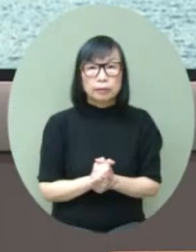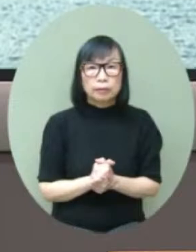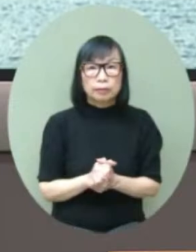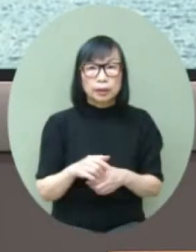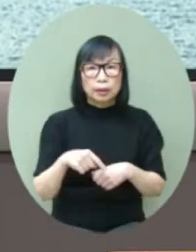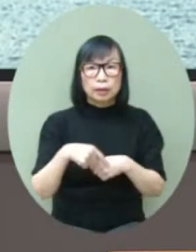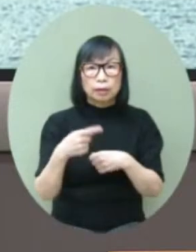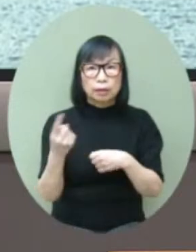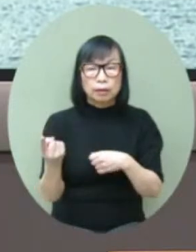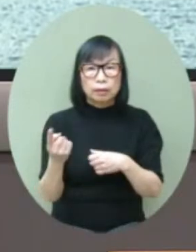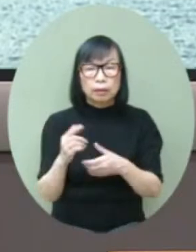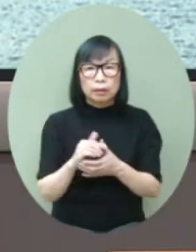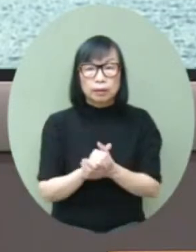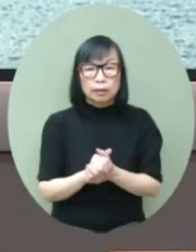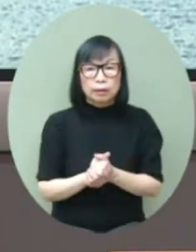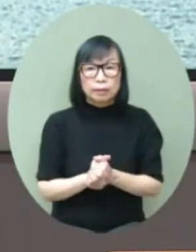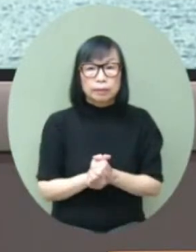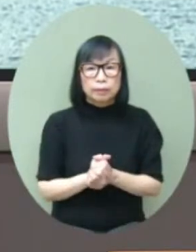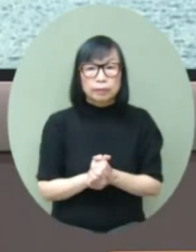There is another one.